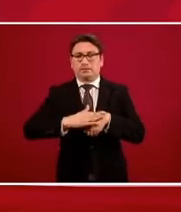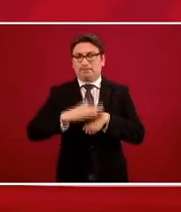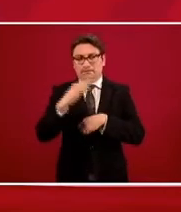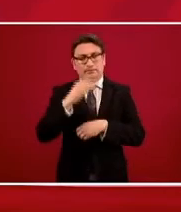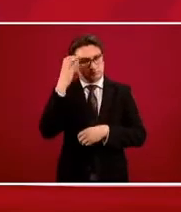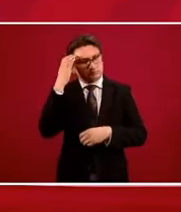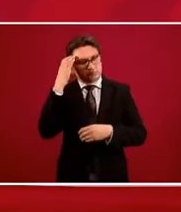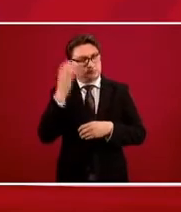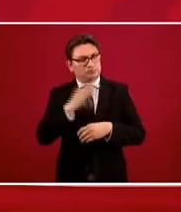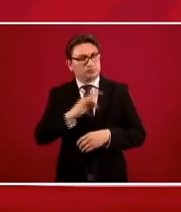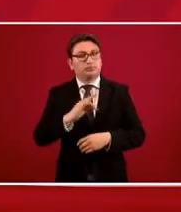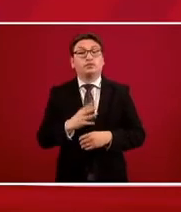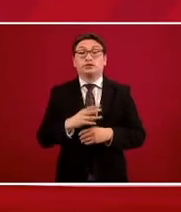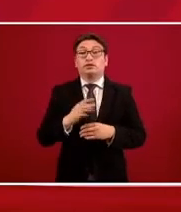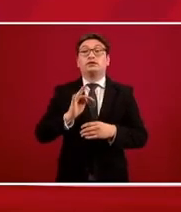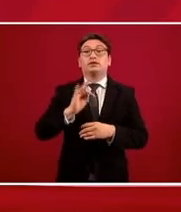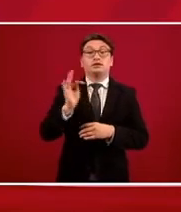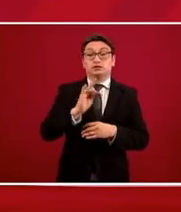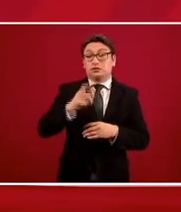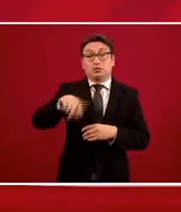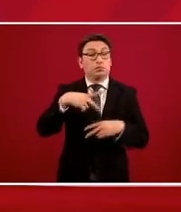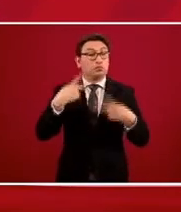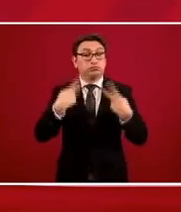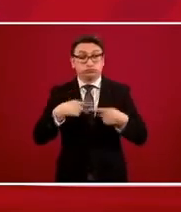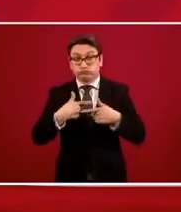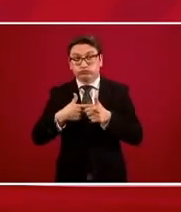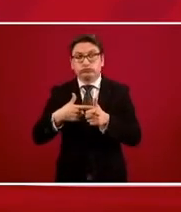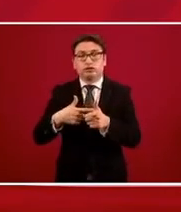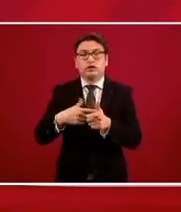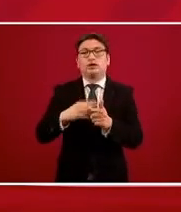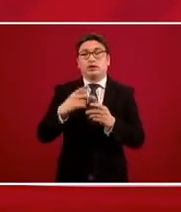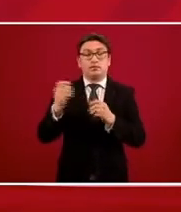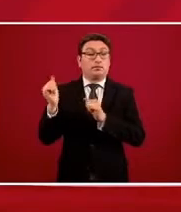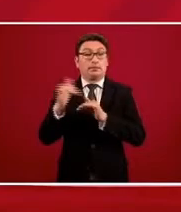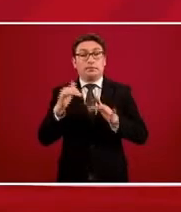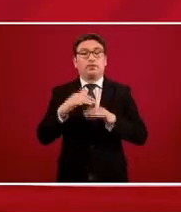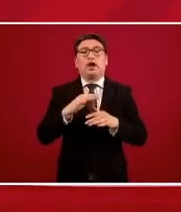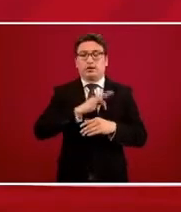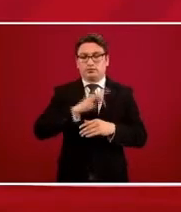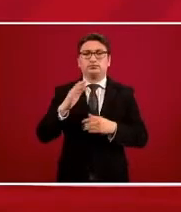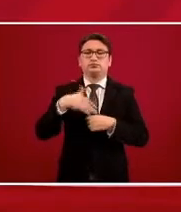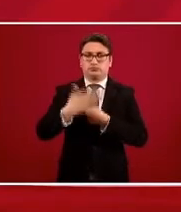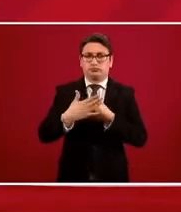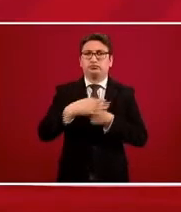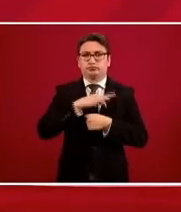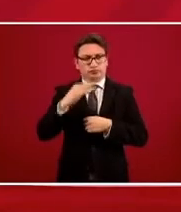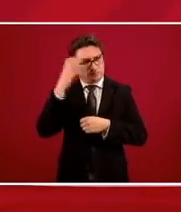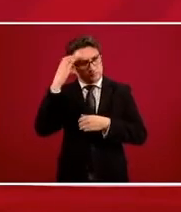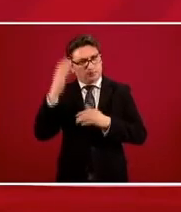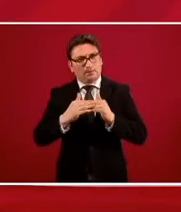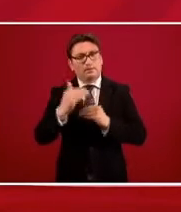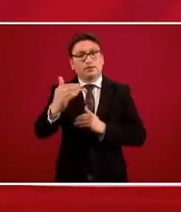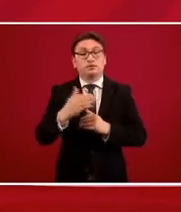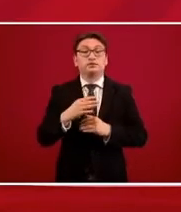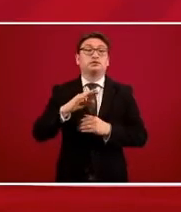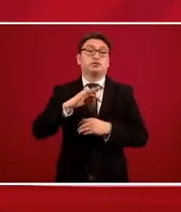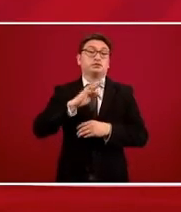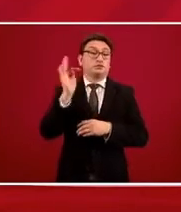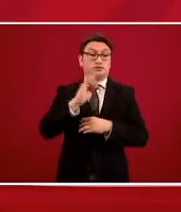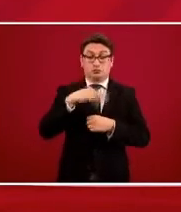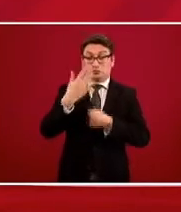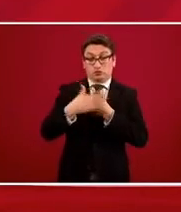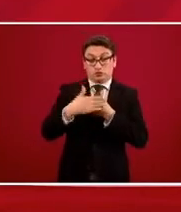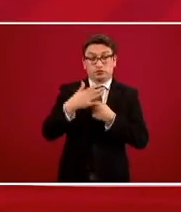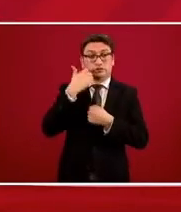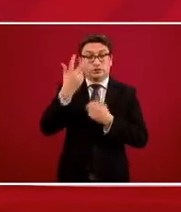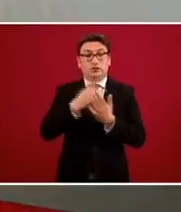and it depends of we're going to throw another 200 beds with the arrival with ventilators,